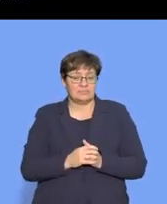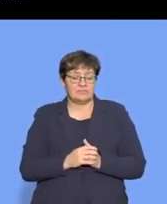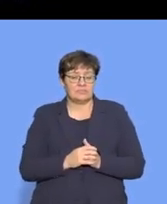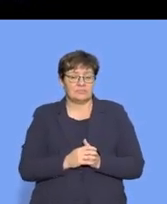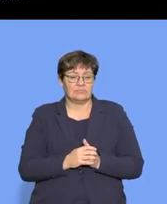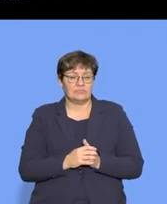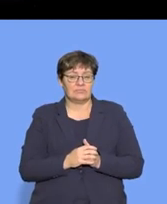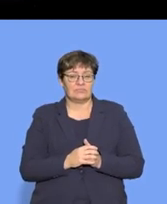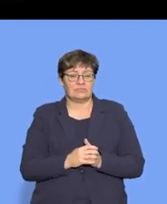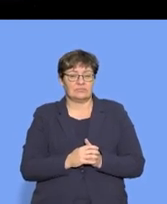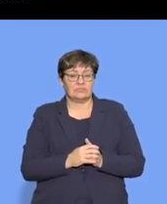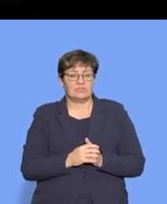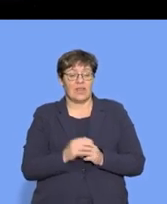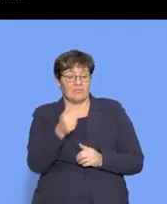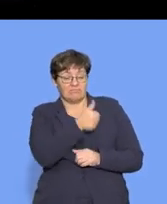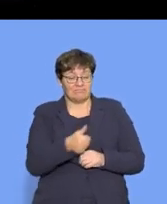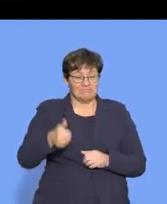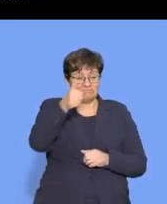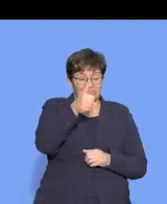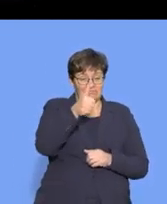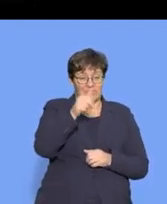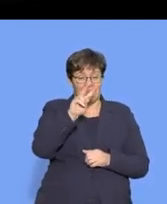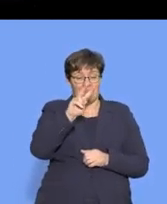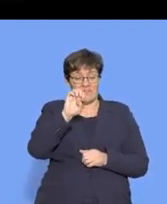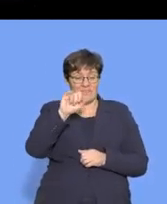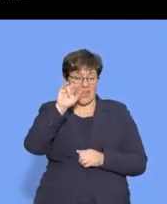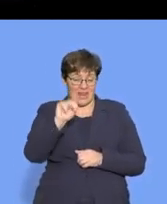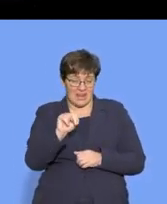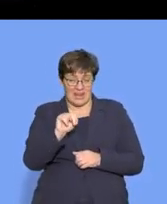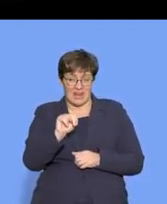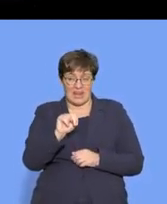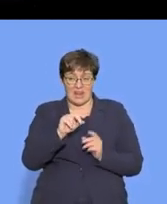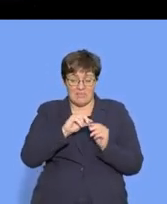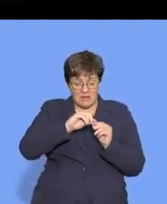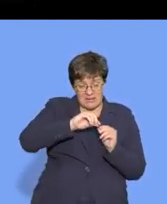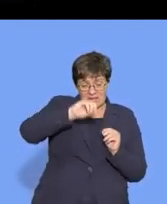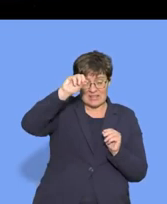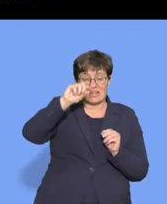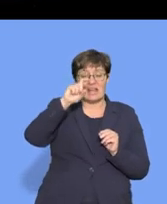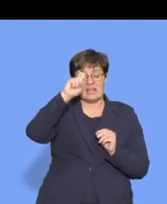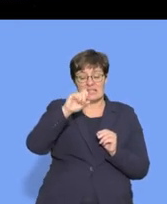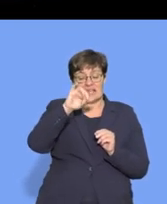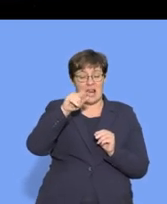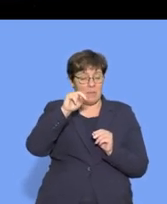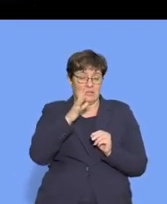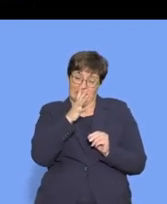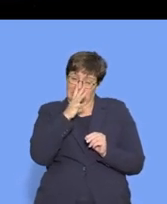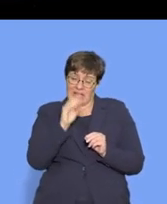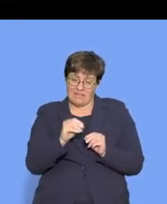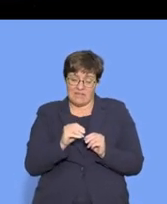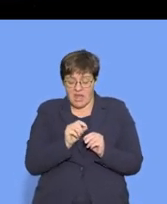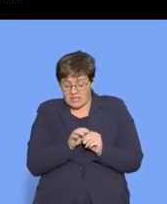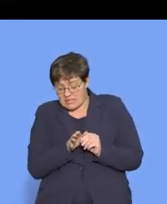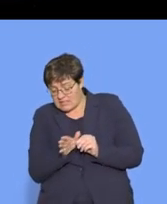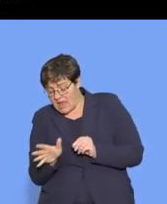leaves have a main vein which has lots of xylem in it. It has